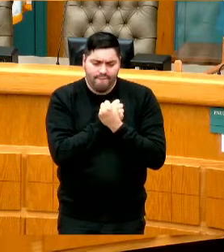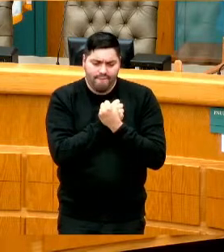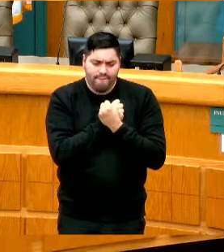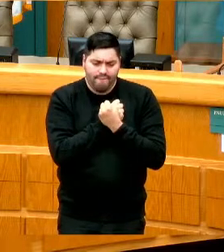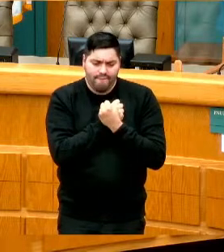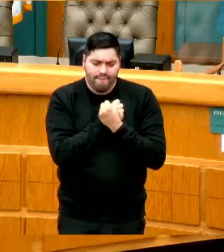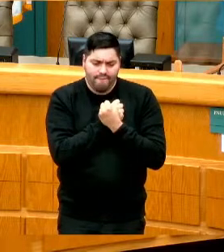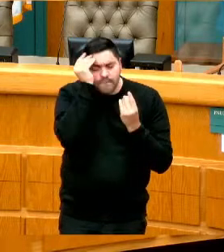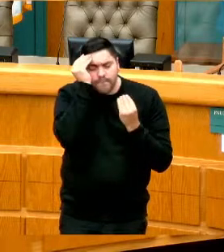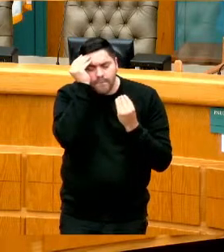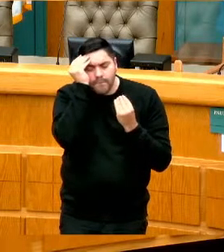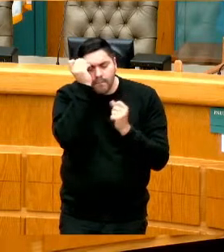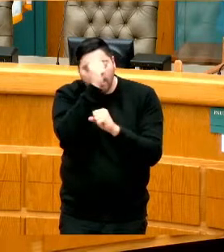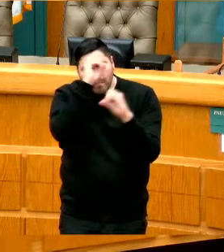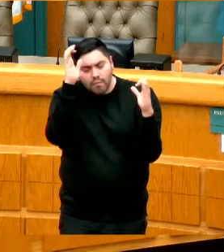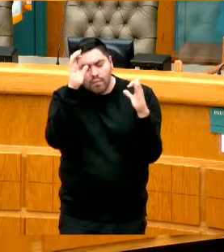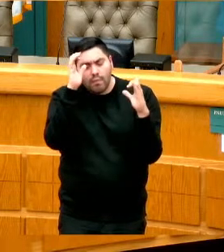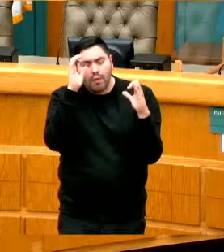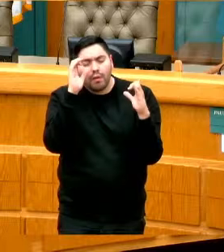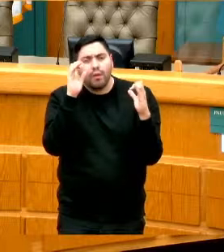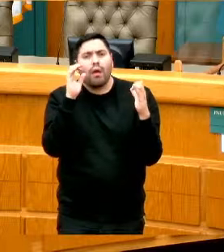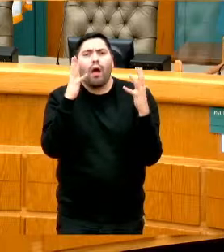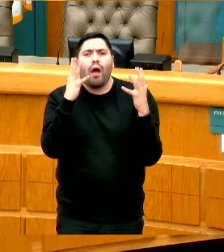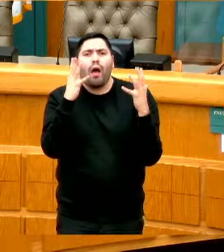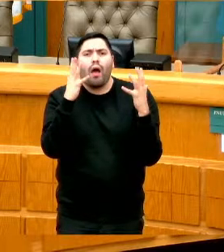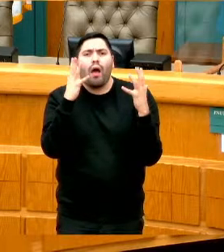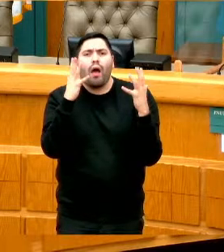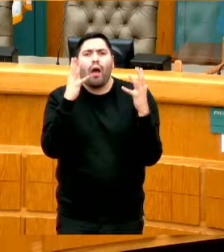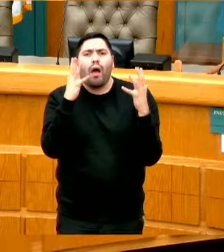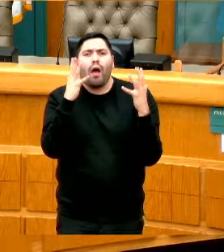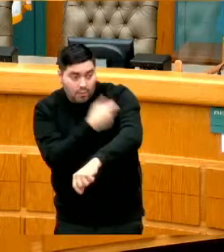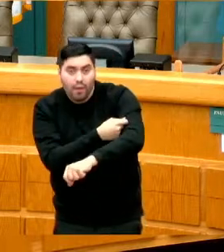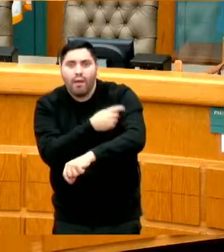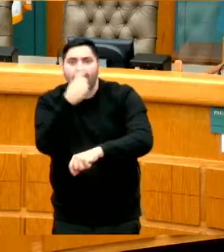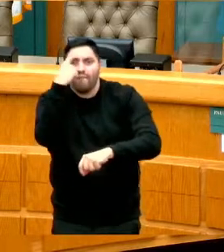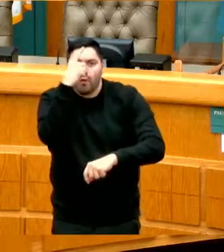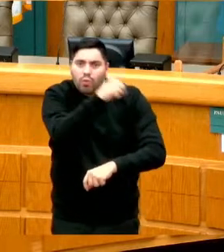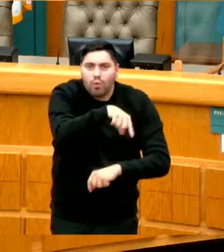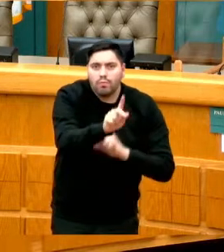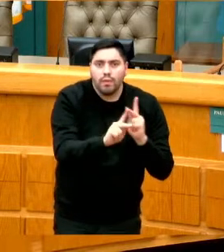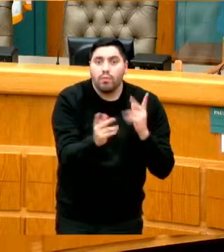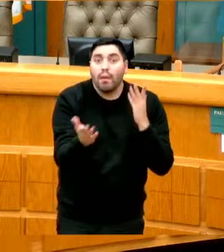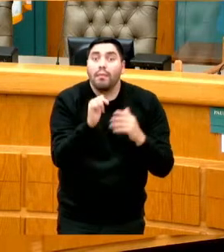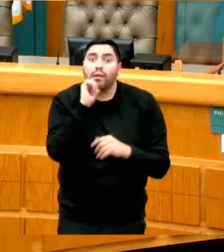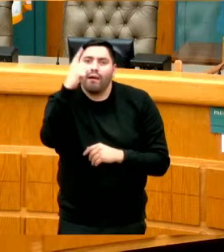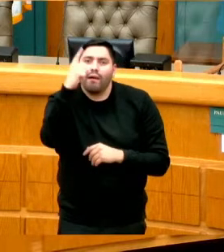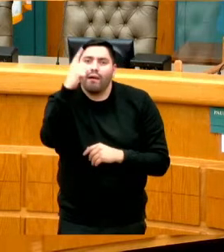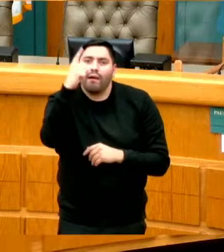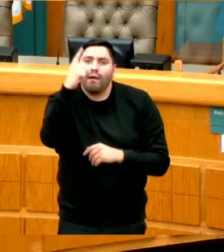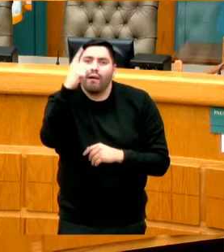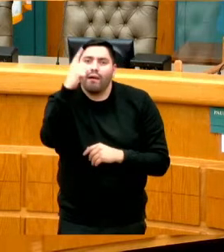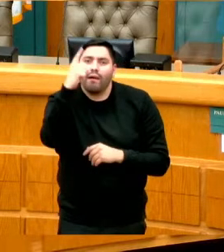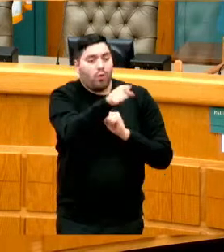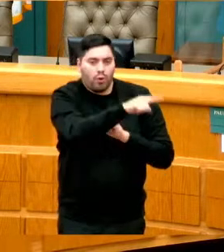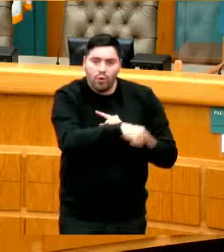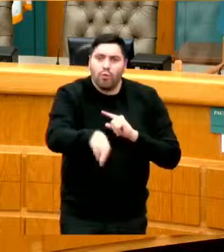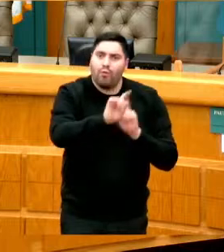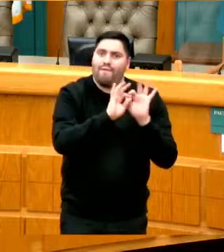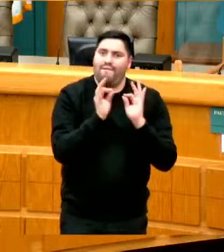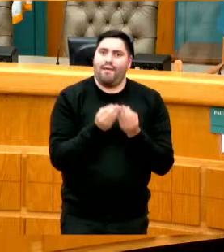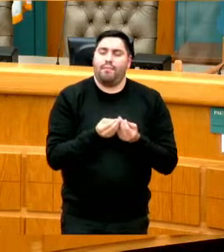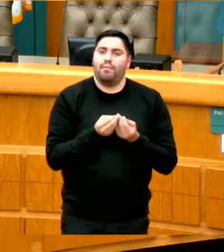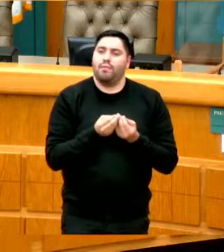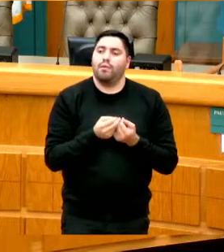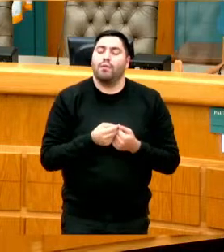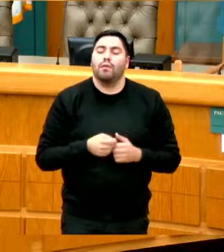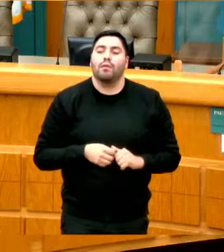consider getting this vaccine for them. As I said, we